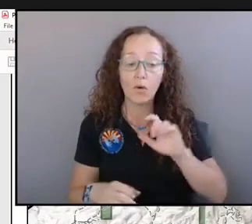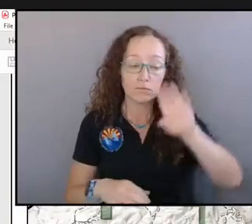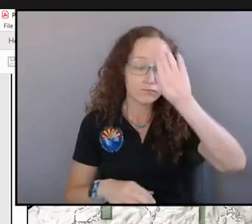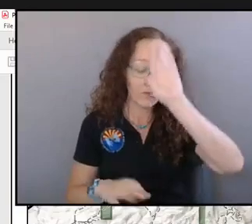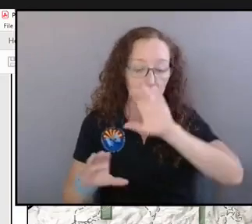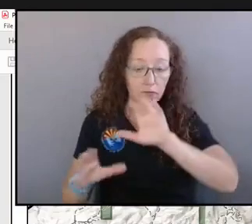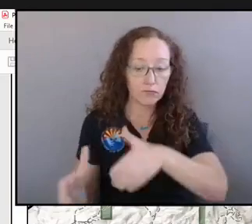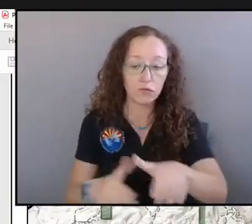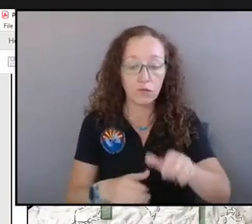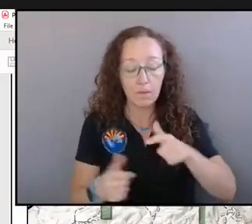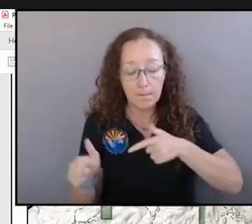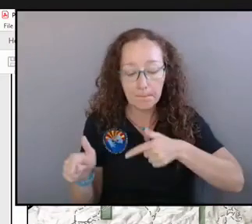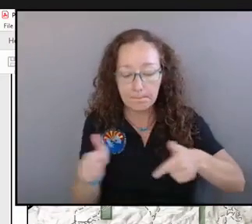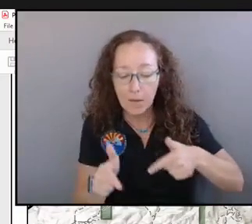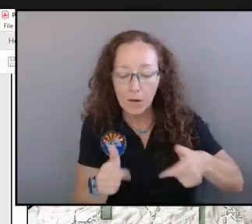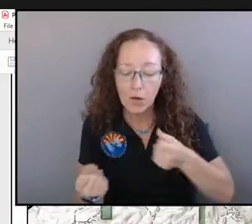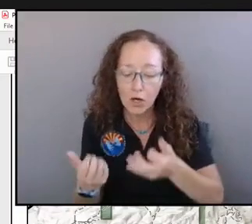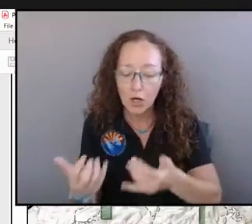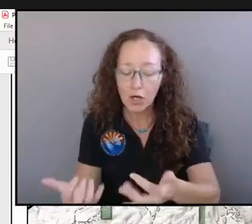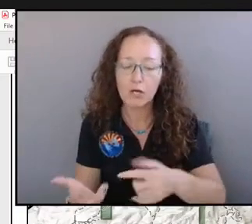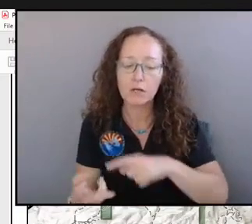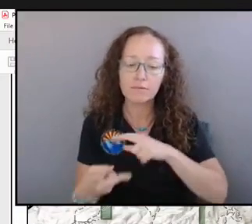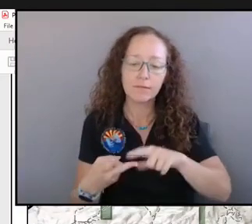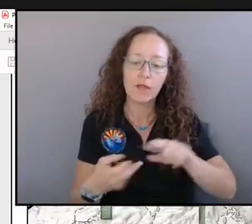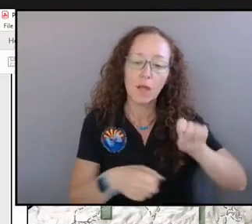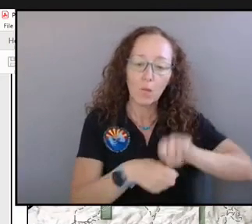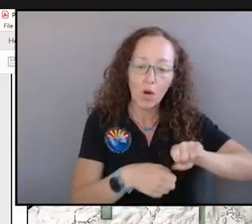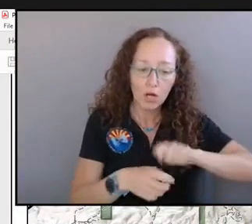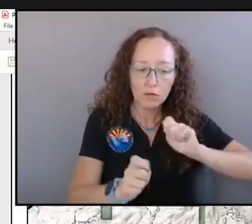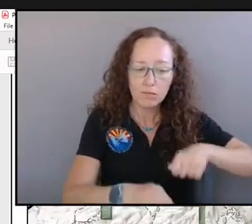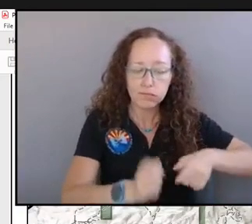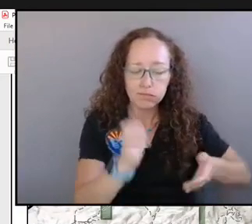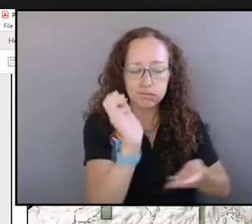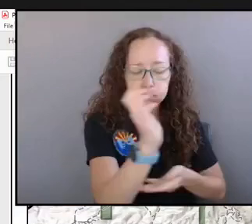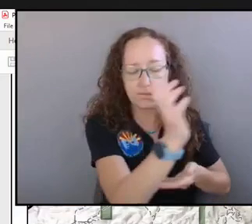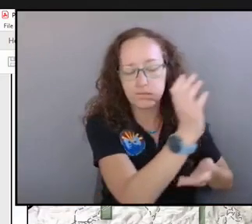lot done. Late burns, slight start to the burn day.